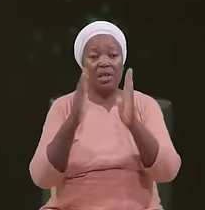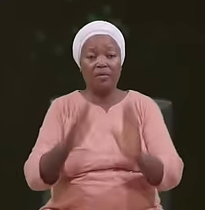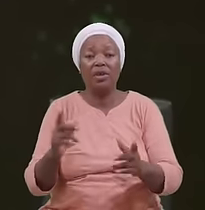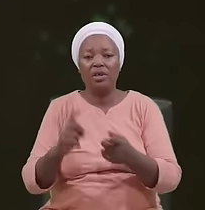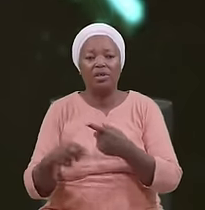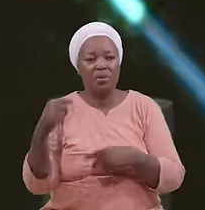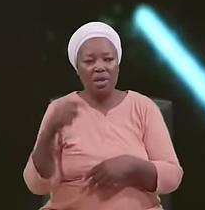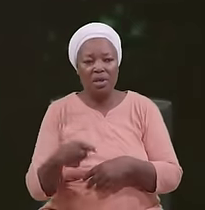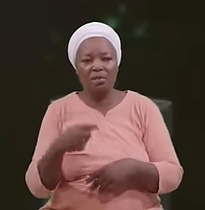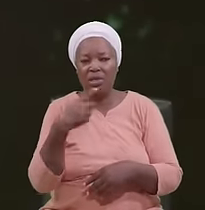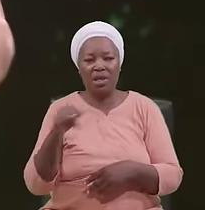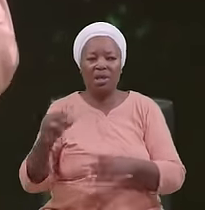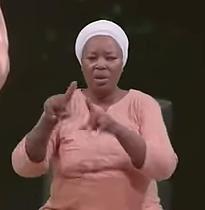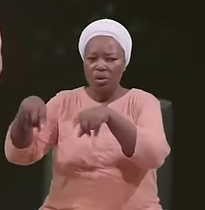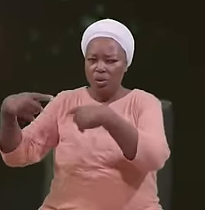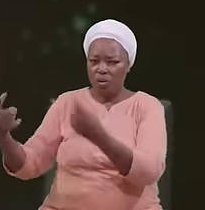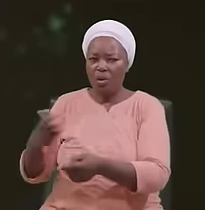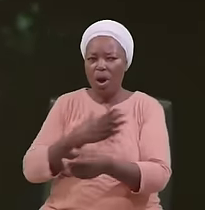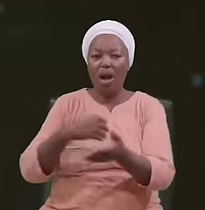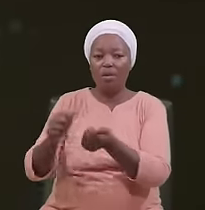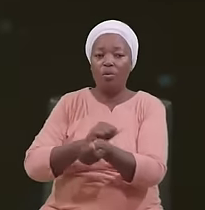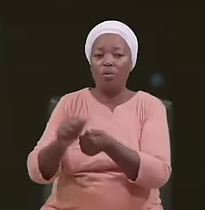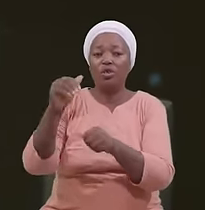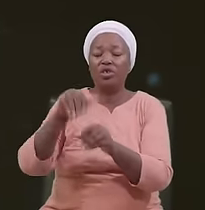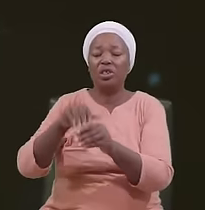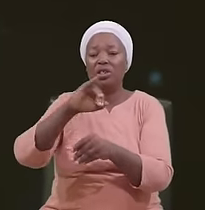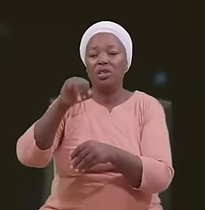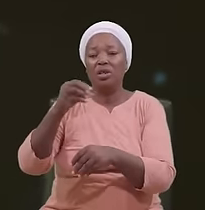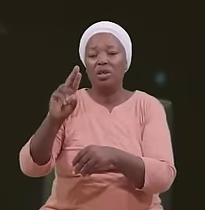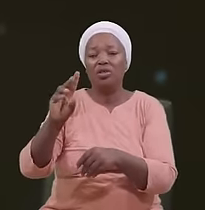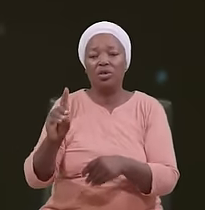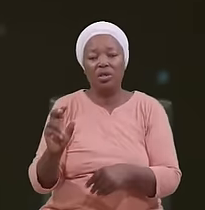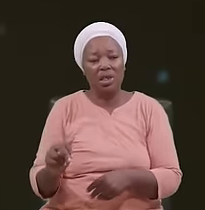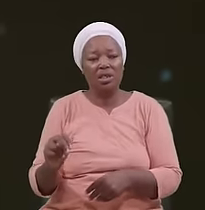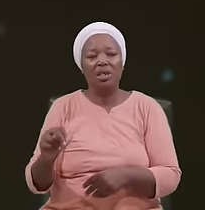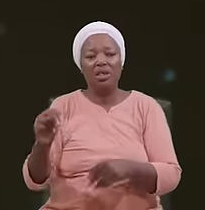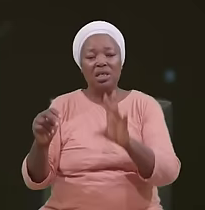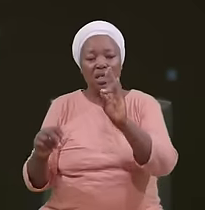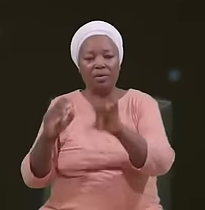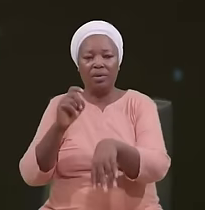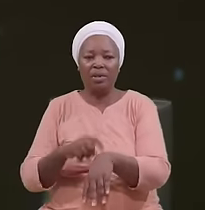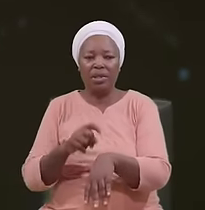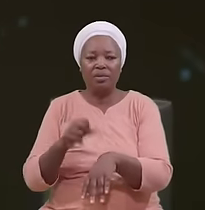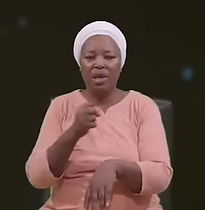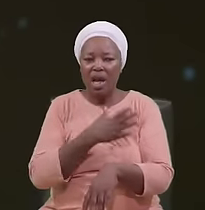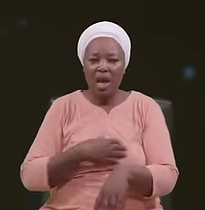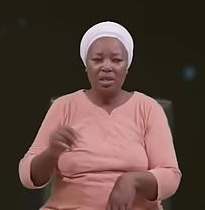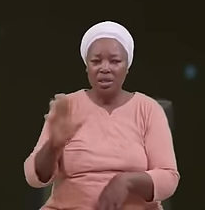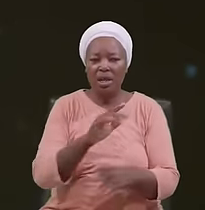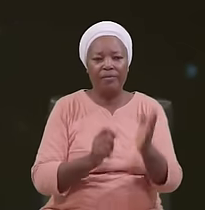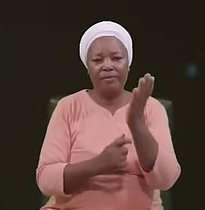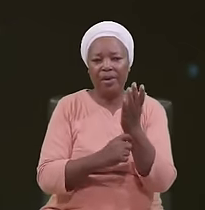go and wash in Jordan 7 times, and thy